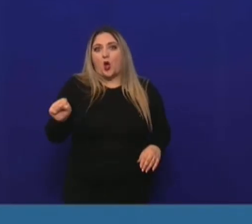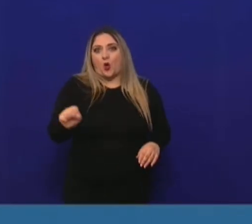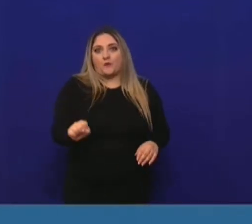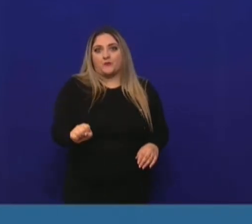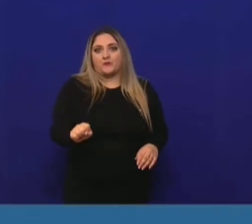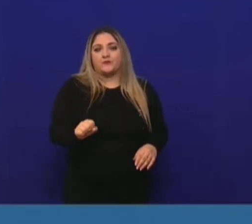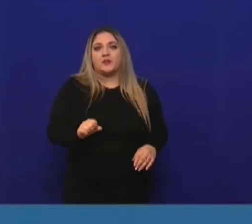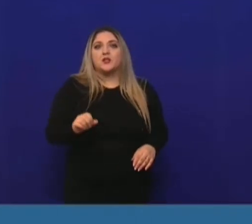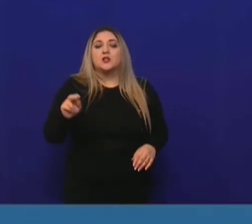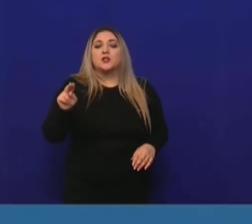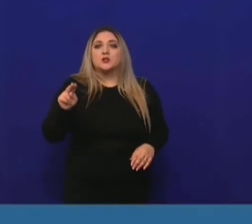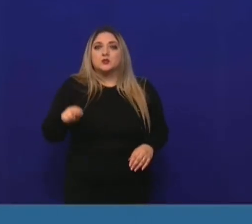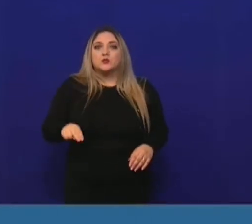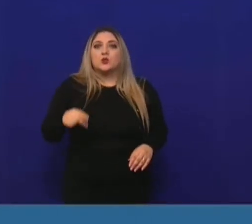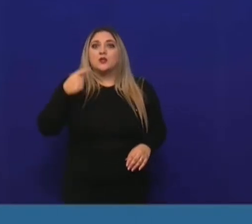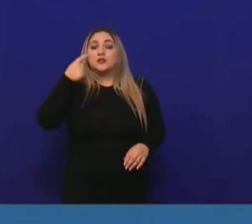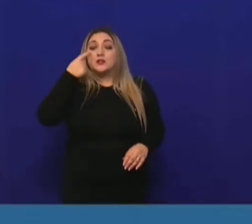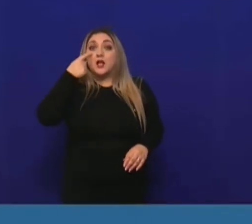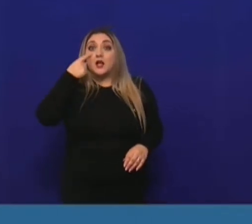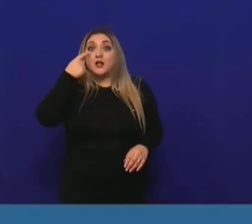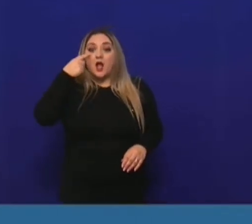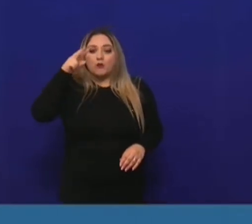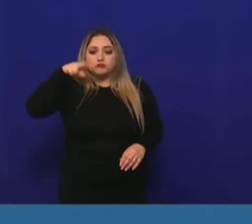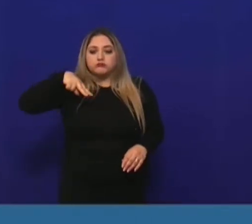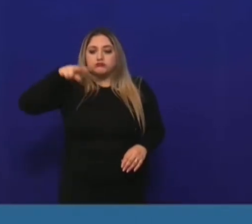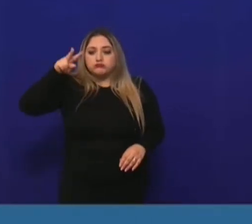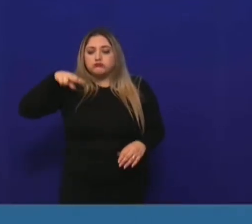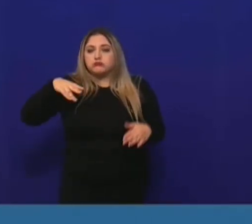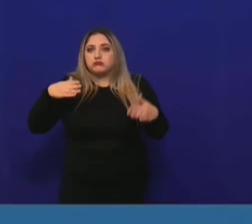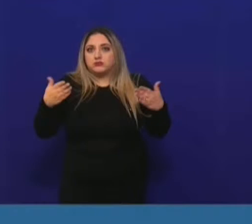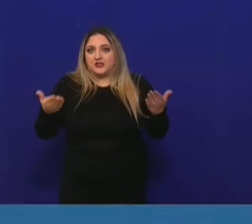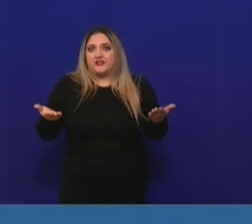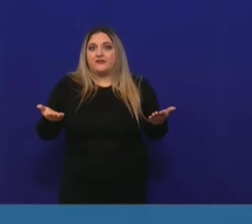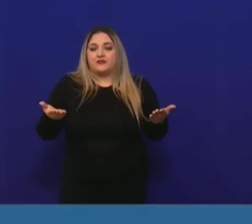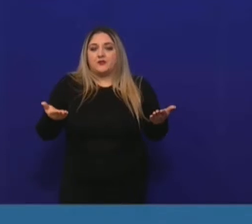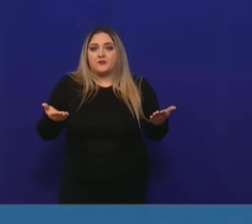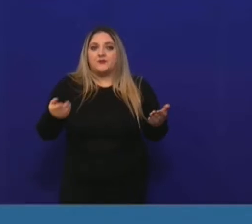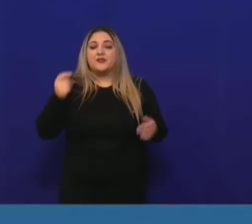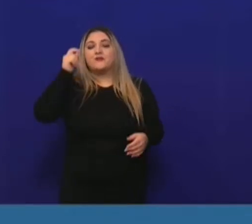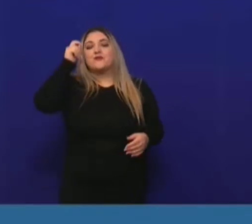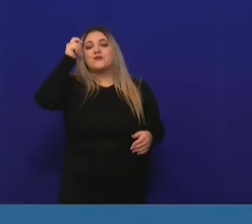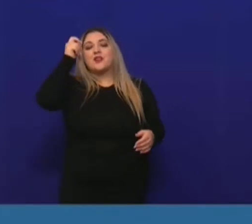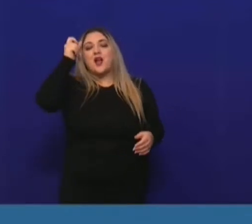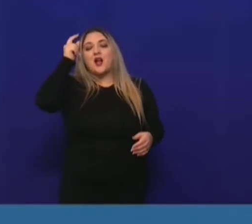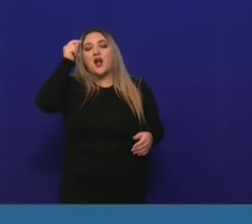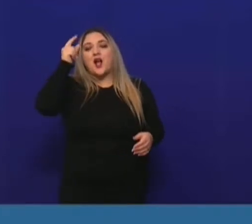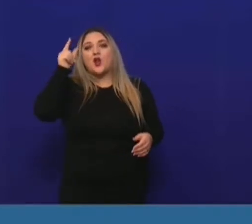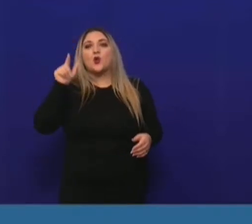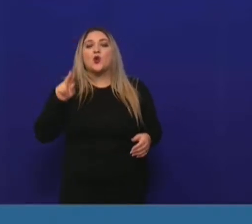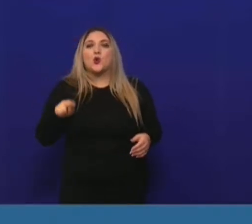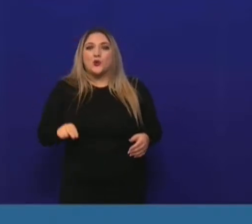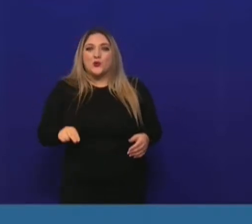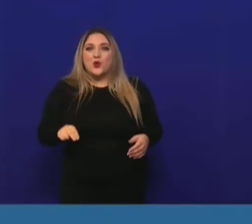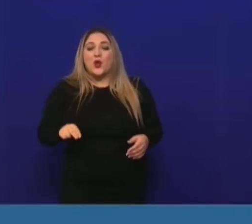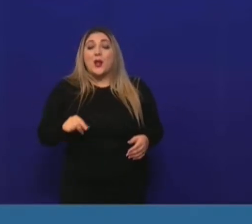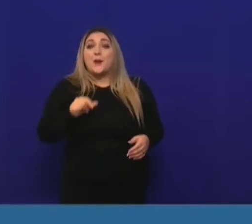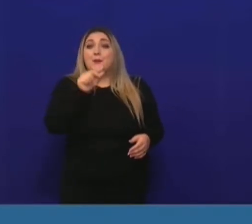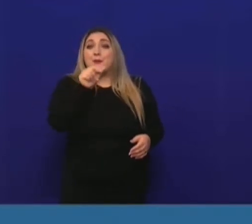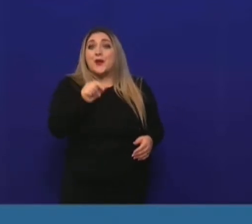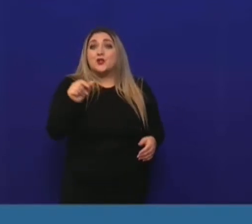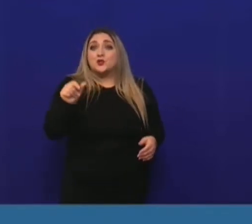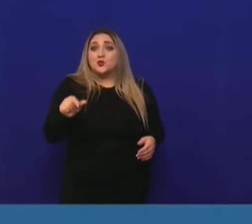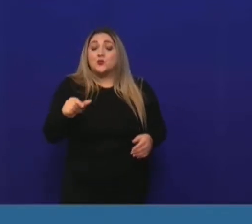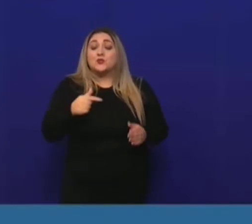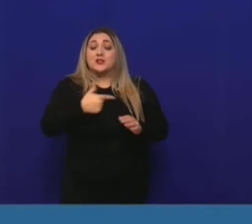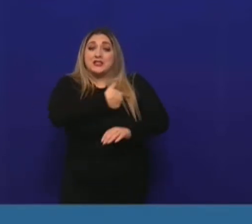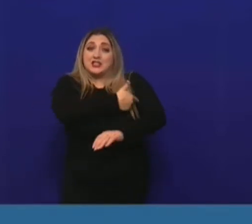mal-kumpanija u nkunu qegħdin navalwaw kull każ minnu fih. Però rridu niftakru wkoll li persuni kollha li